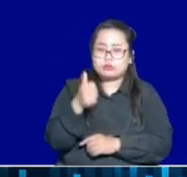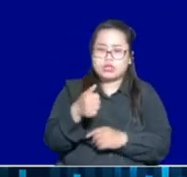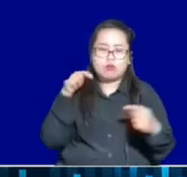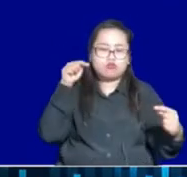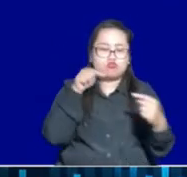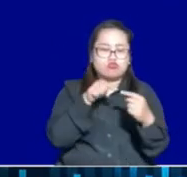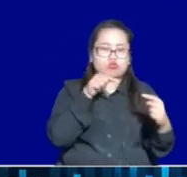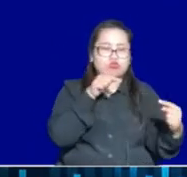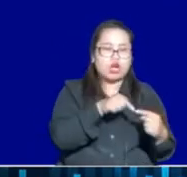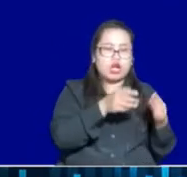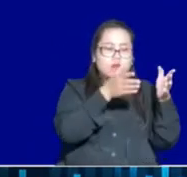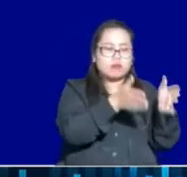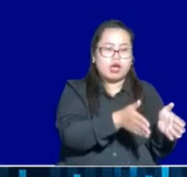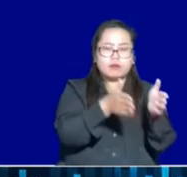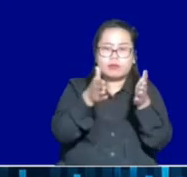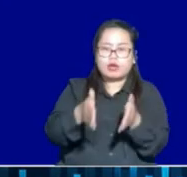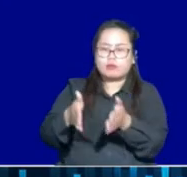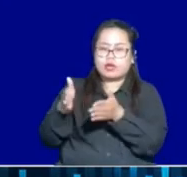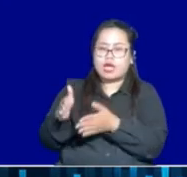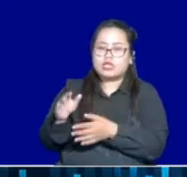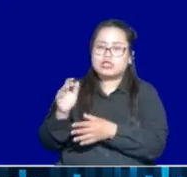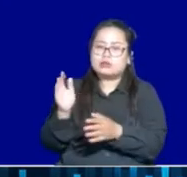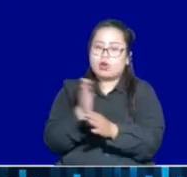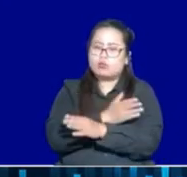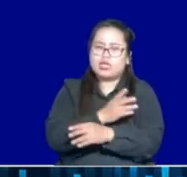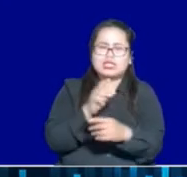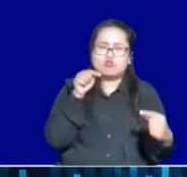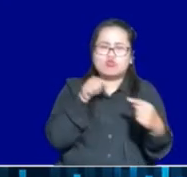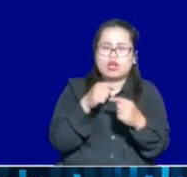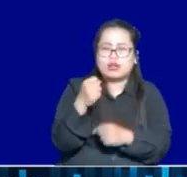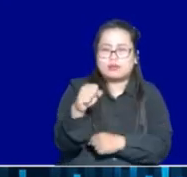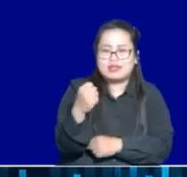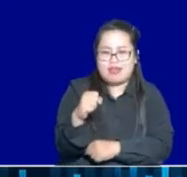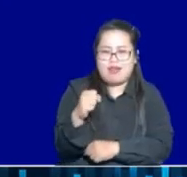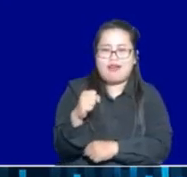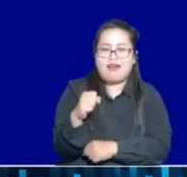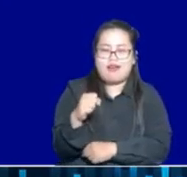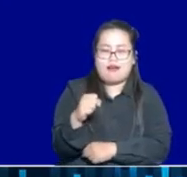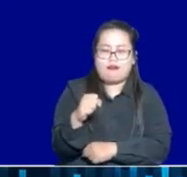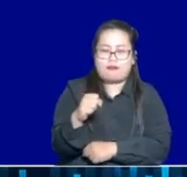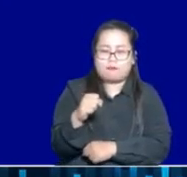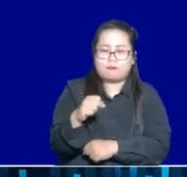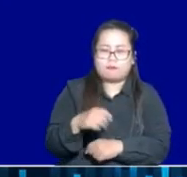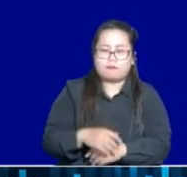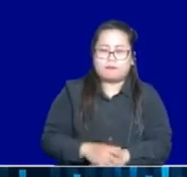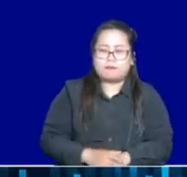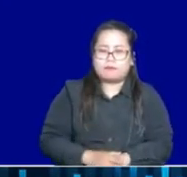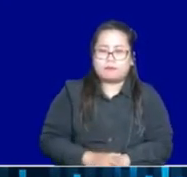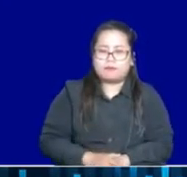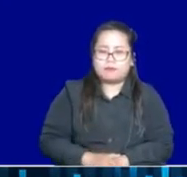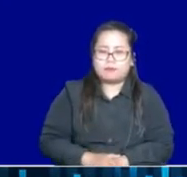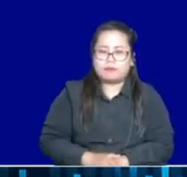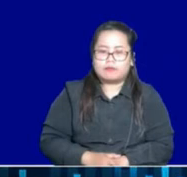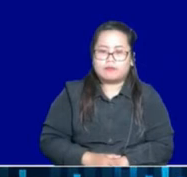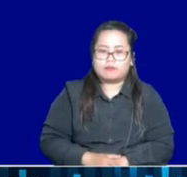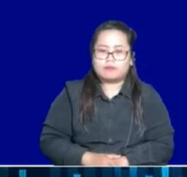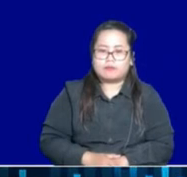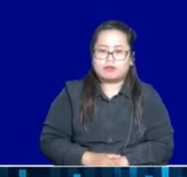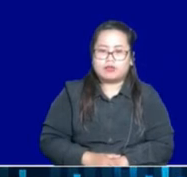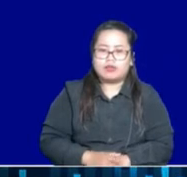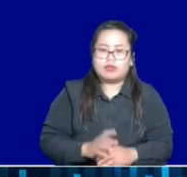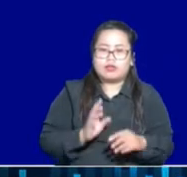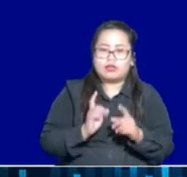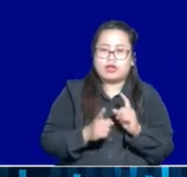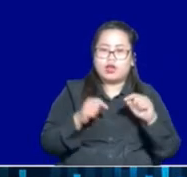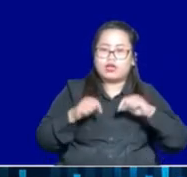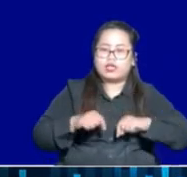to tasks that firms need to happen. So it's an enormous transformation that facilitates